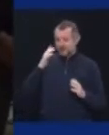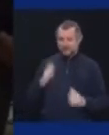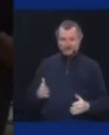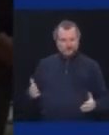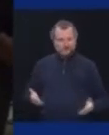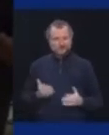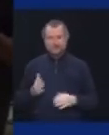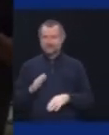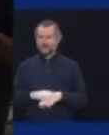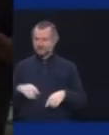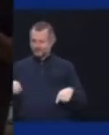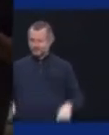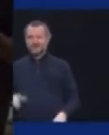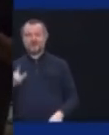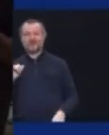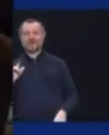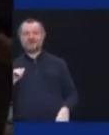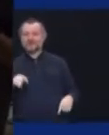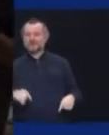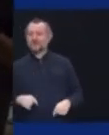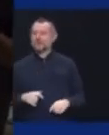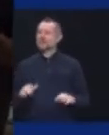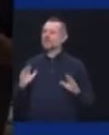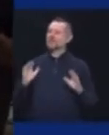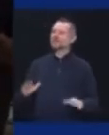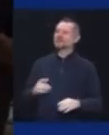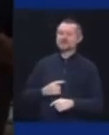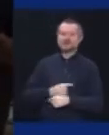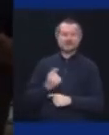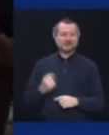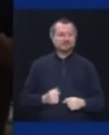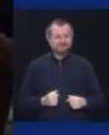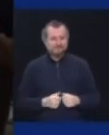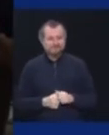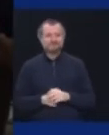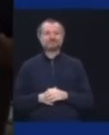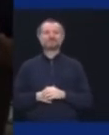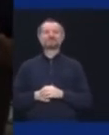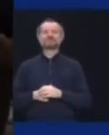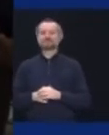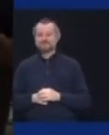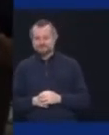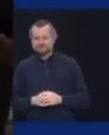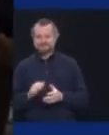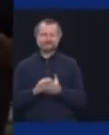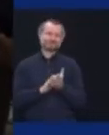Island. It's a wonderful, wonderful day. Wonderful day.